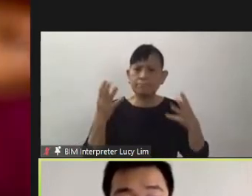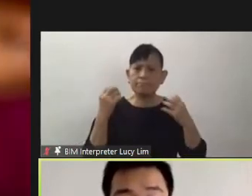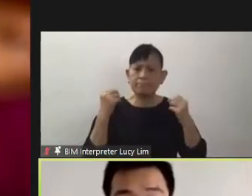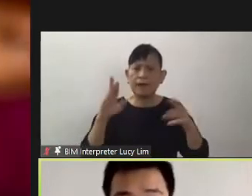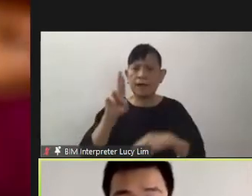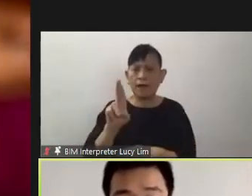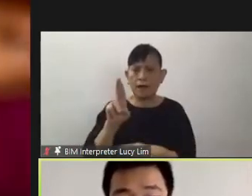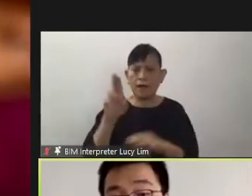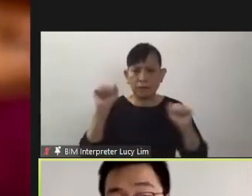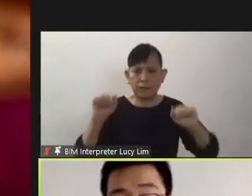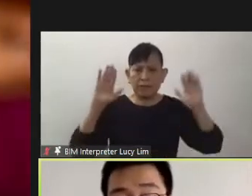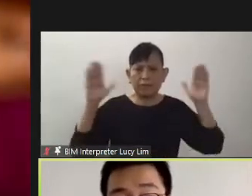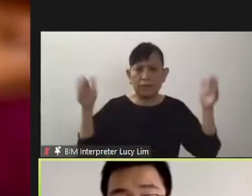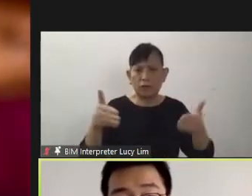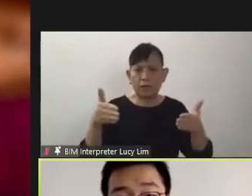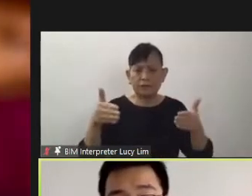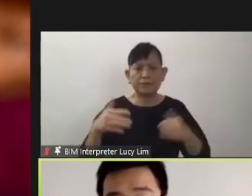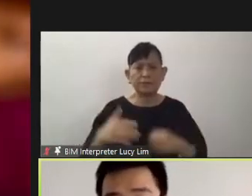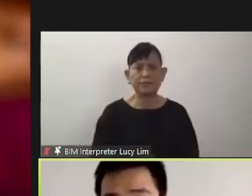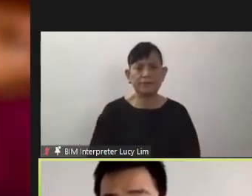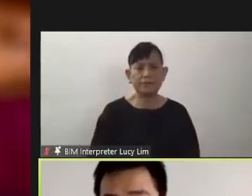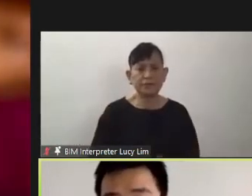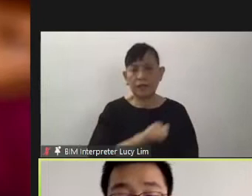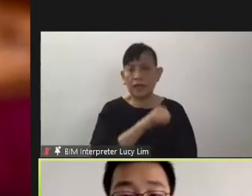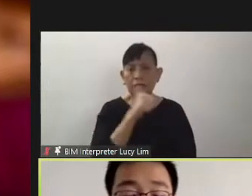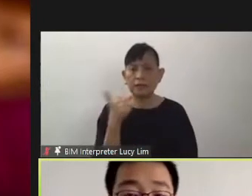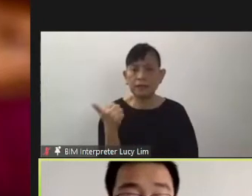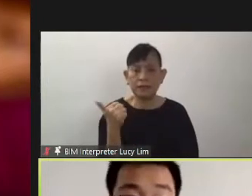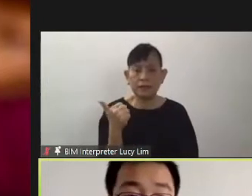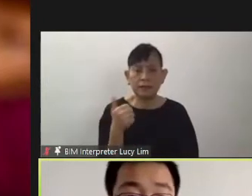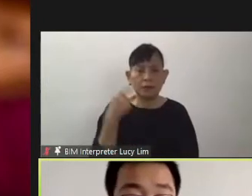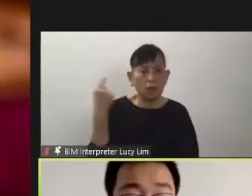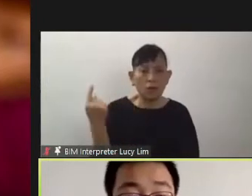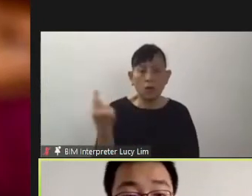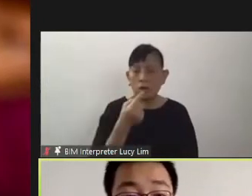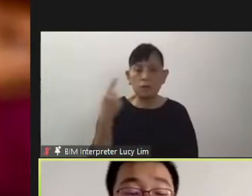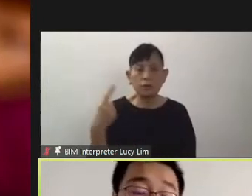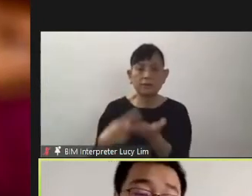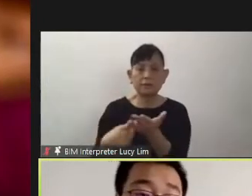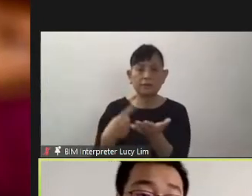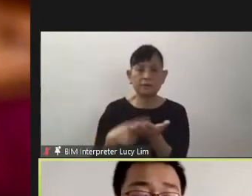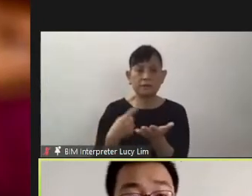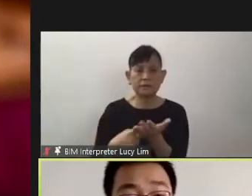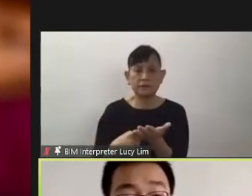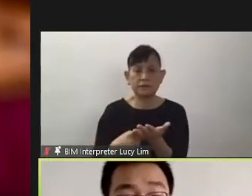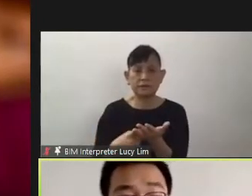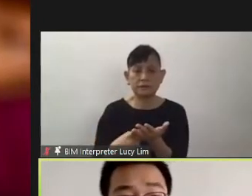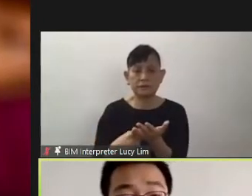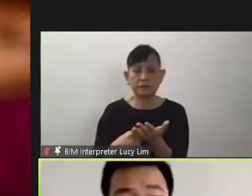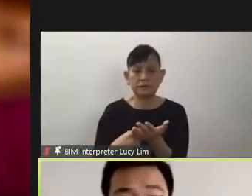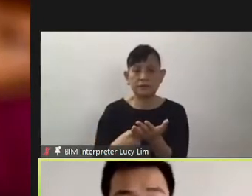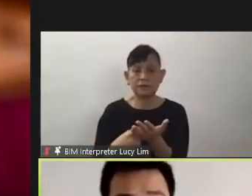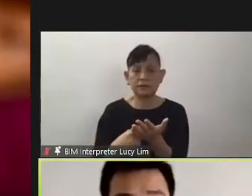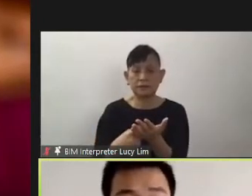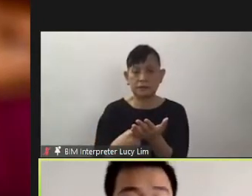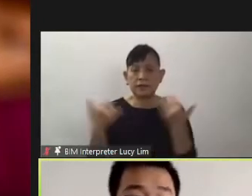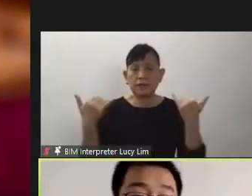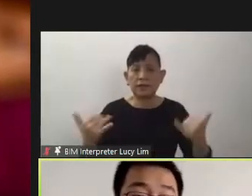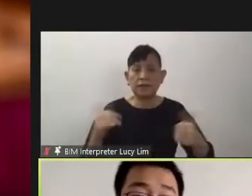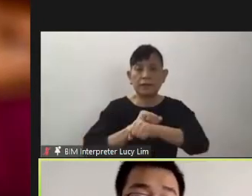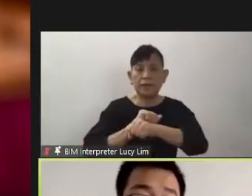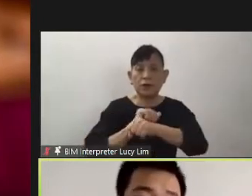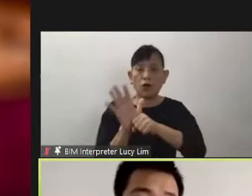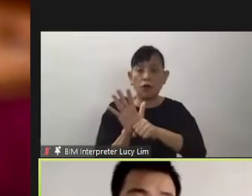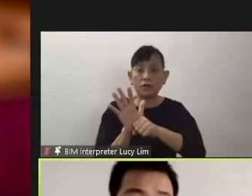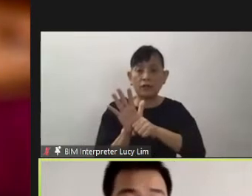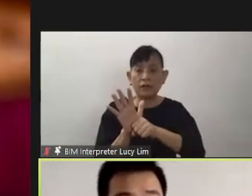on. Another burning questions that we always discuss is, okay, now we are in the COVID pandemic. So